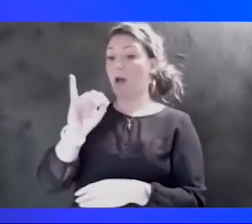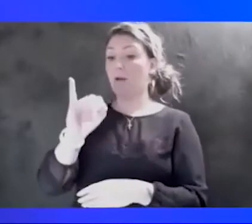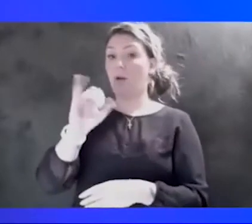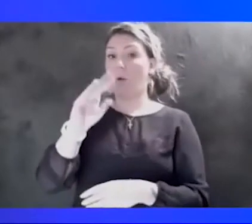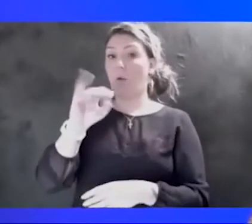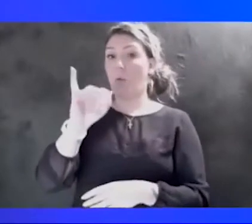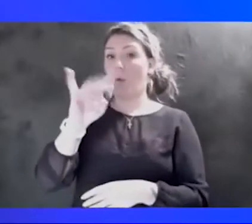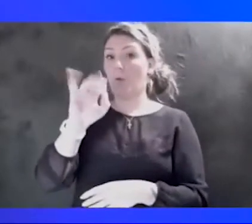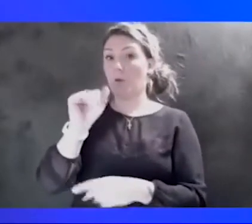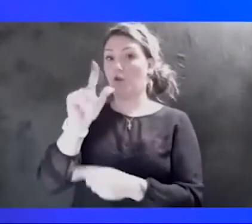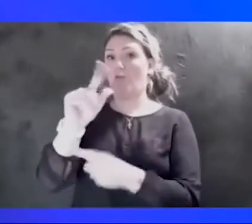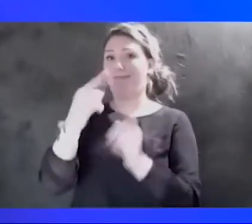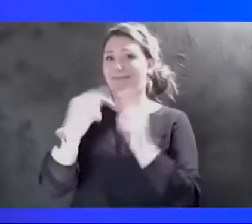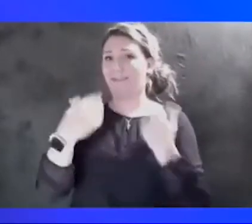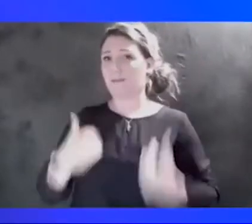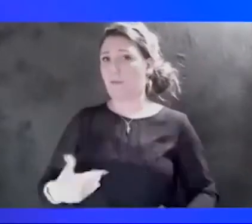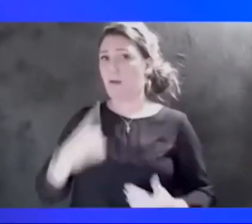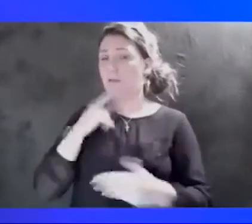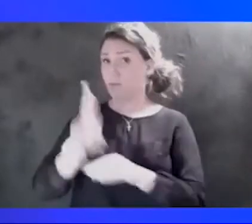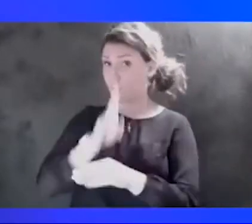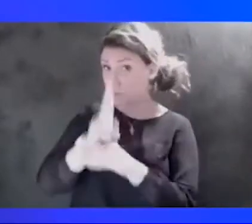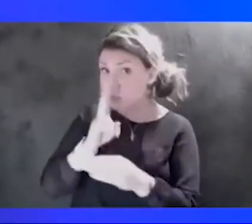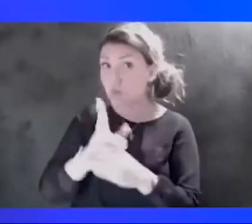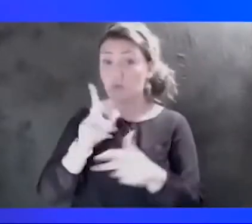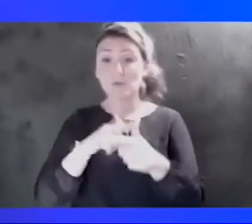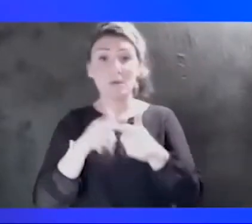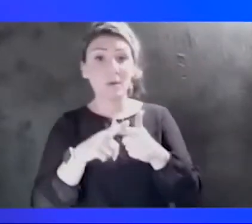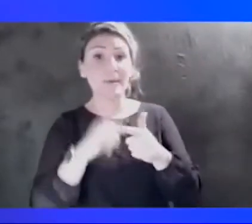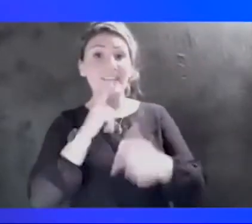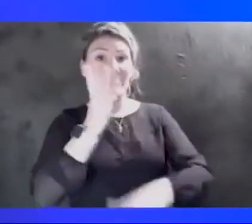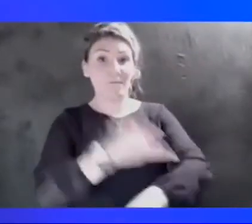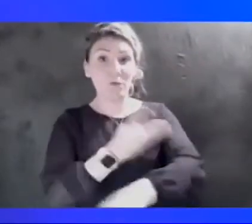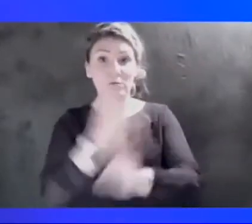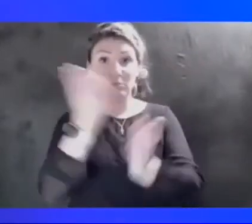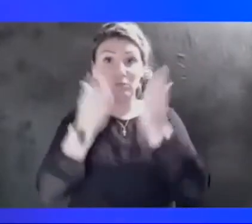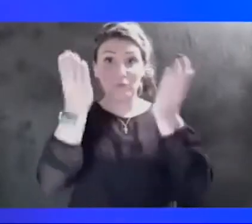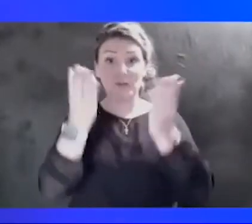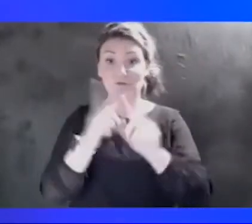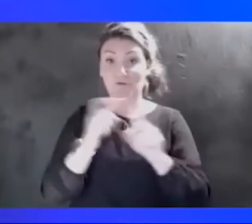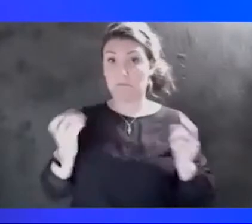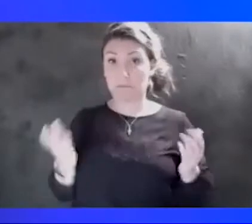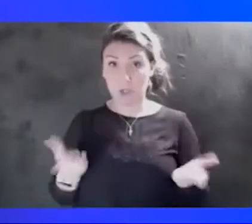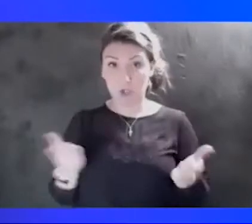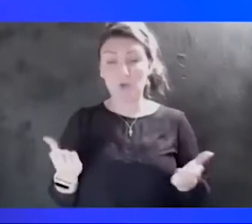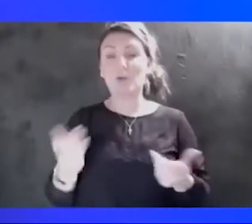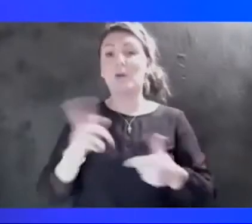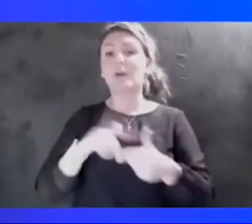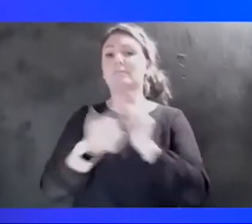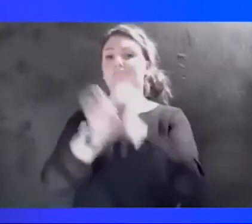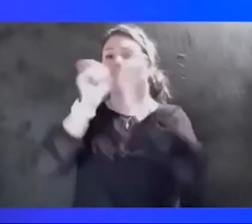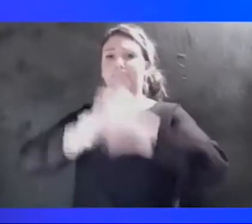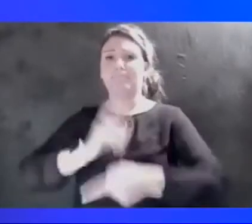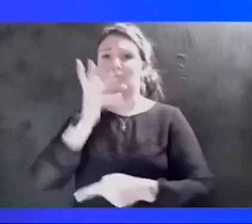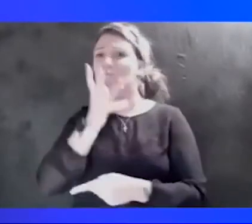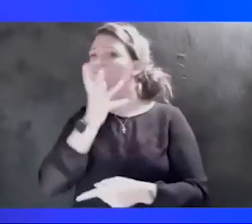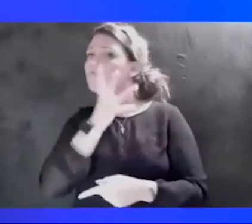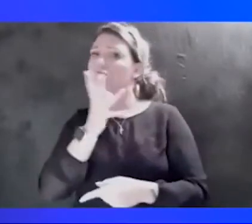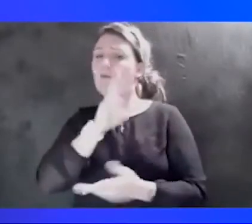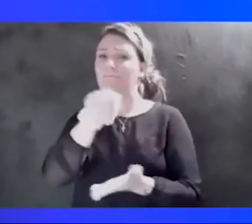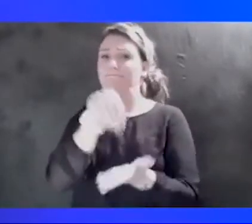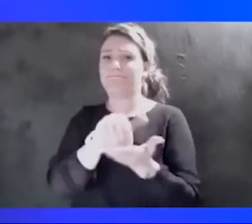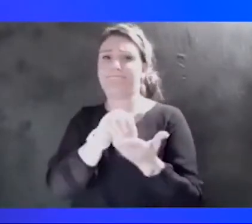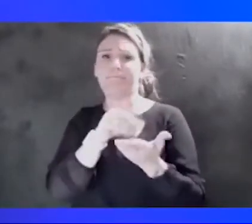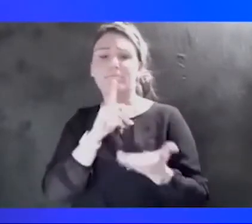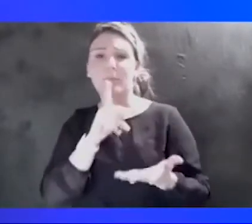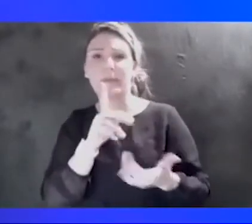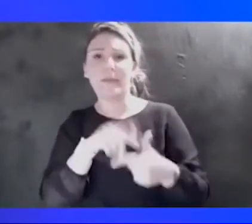And so we took, obviously, the infusion recommendations from here and adapted them to the rural centers, and they quickly took it